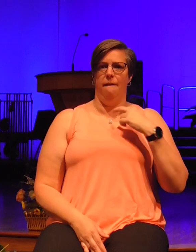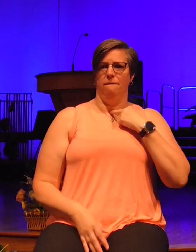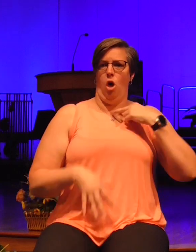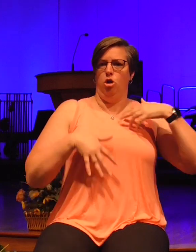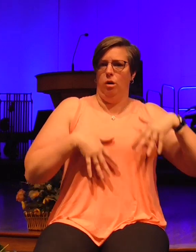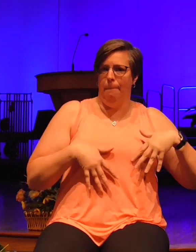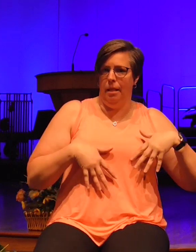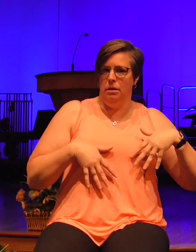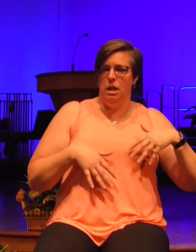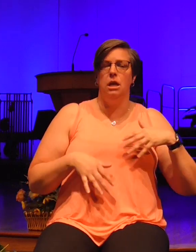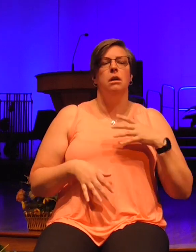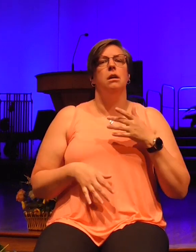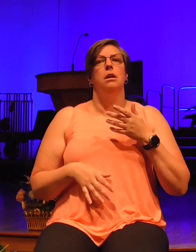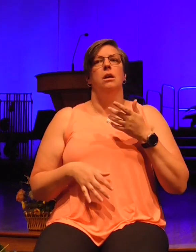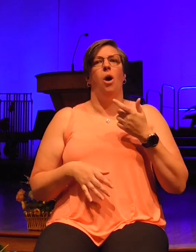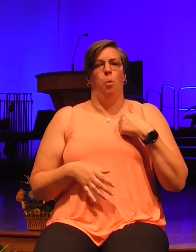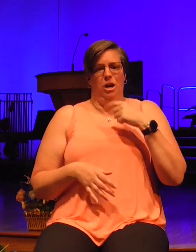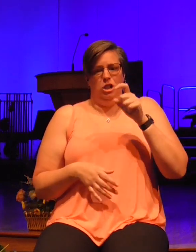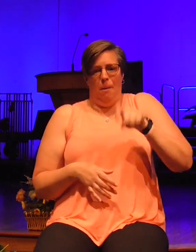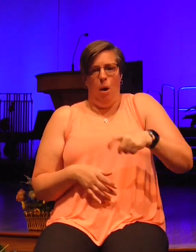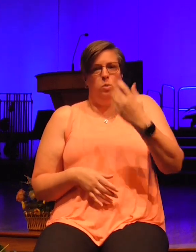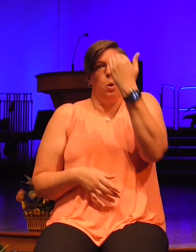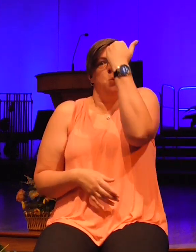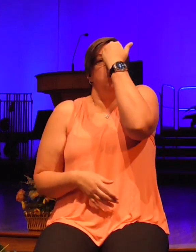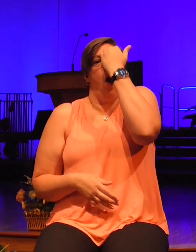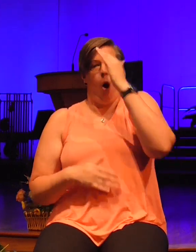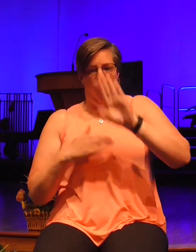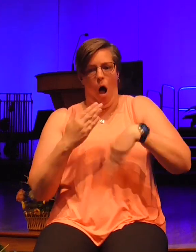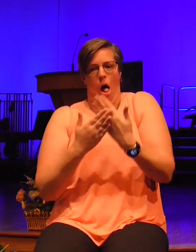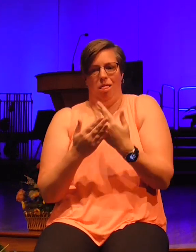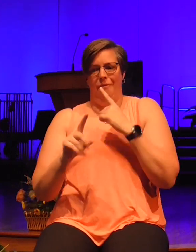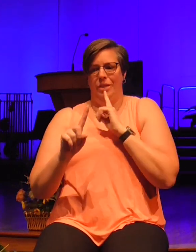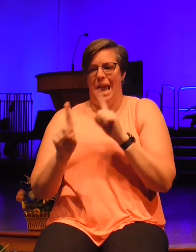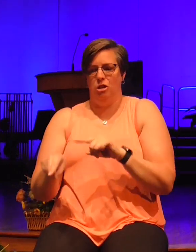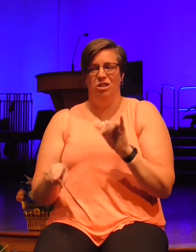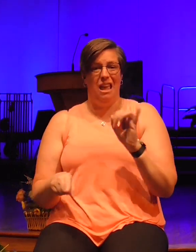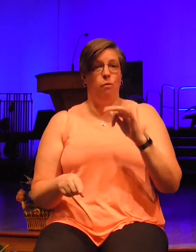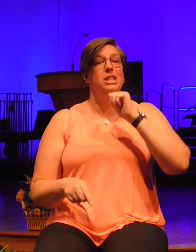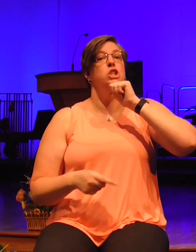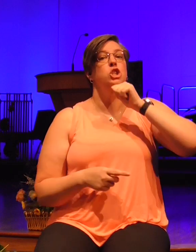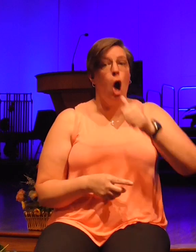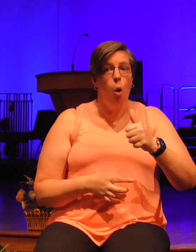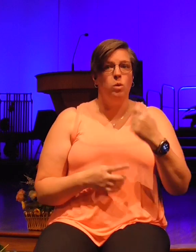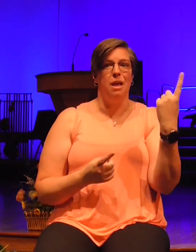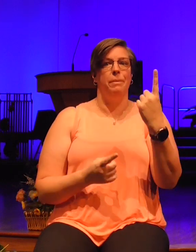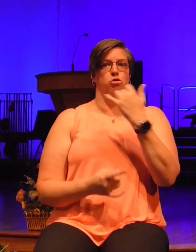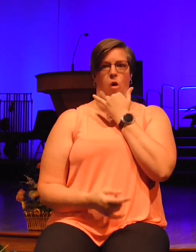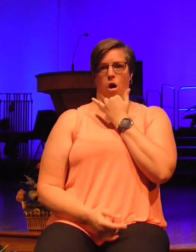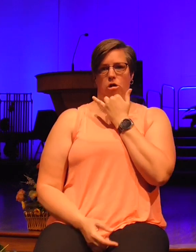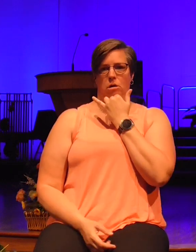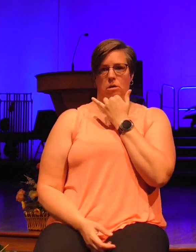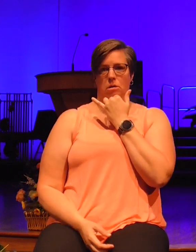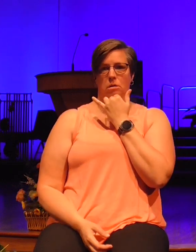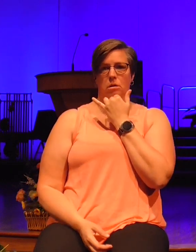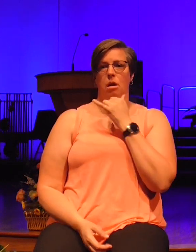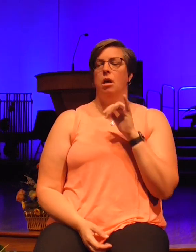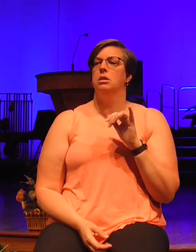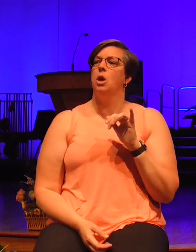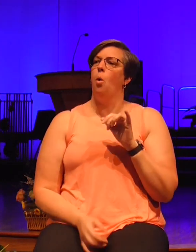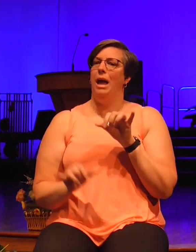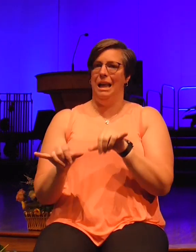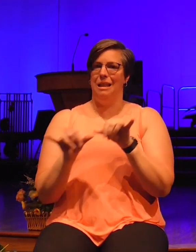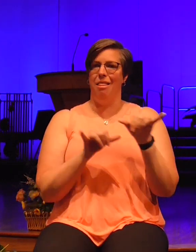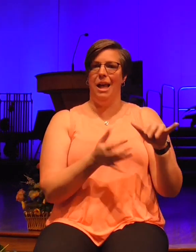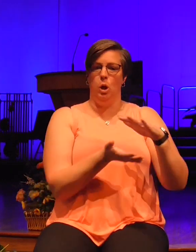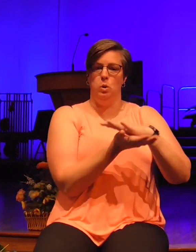life, we're supposed to know all the answers. And if we don't know all the answers, something is clearly wrong with us. It's almost like the